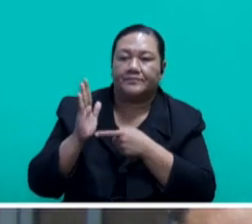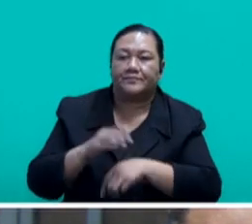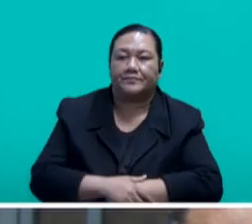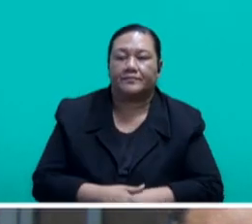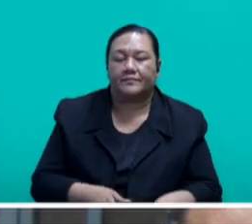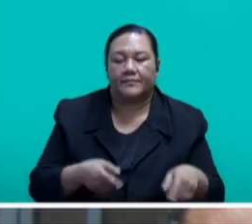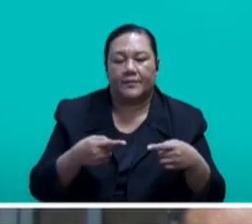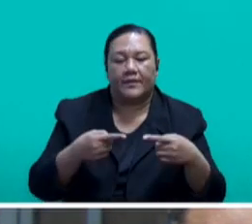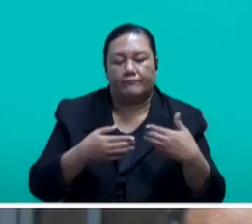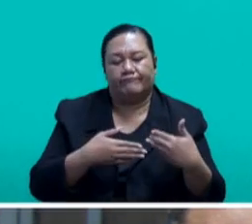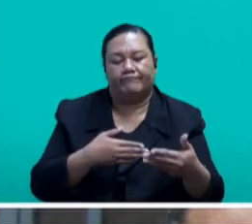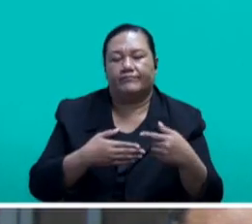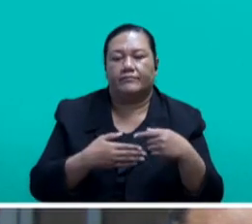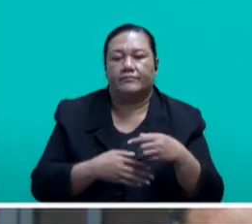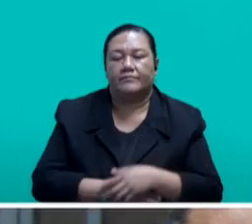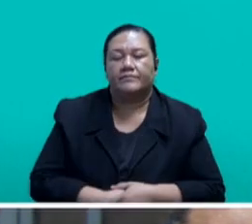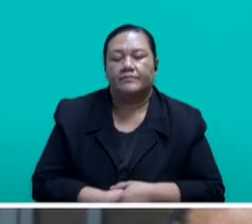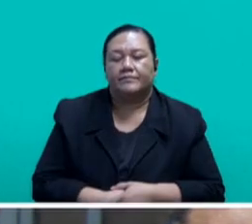Mr. Speaker, sir,